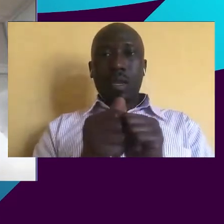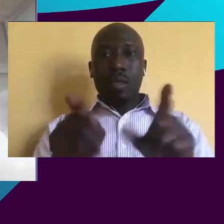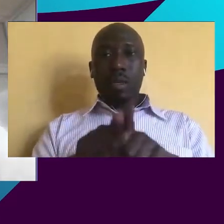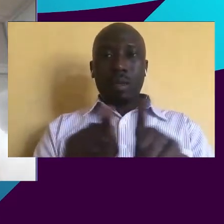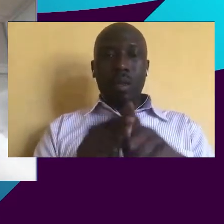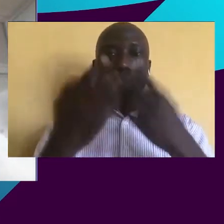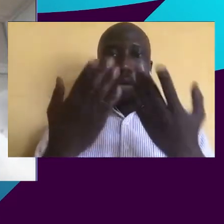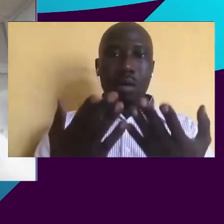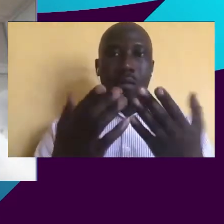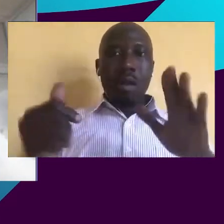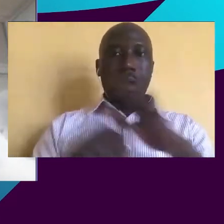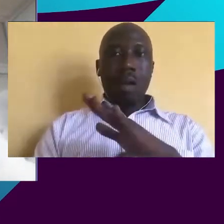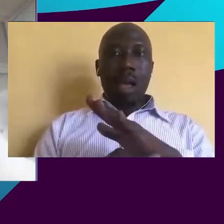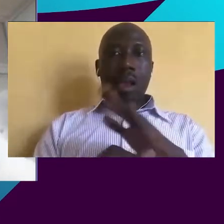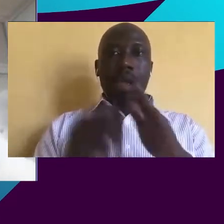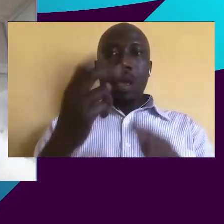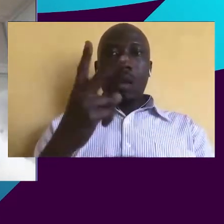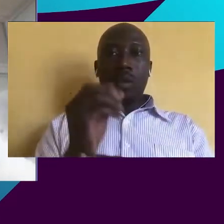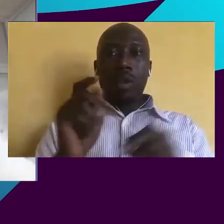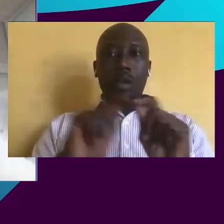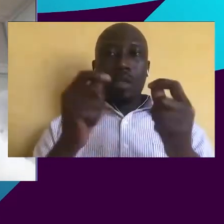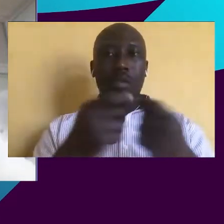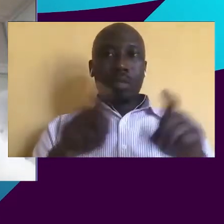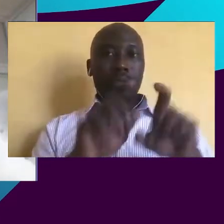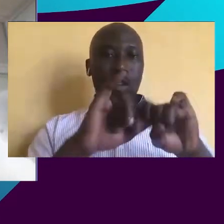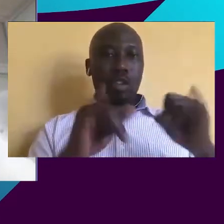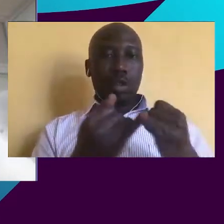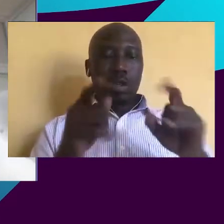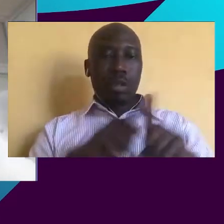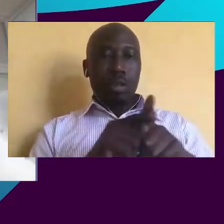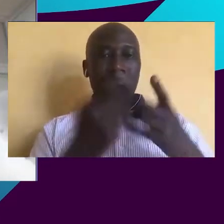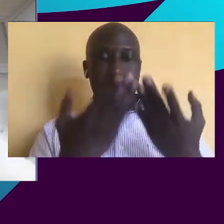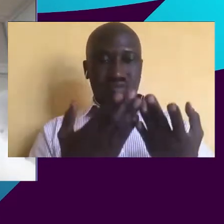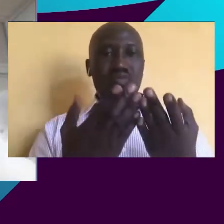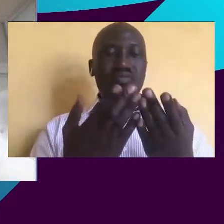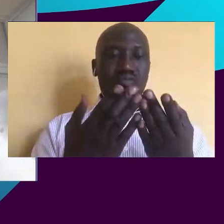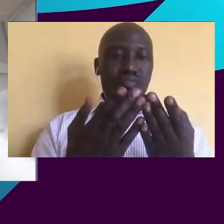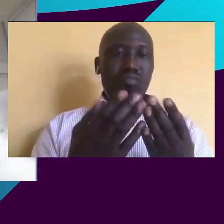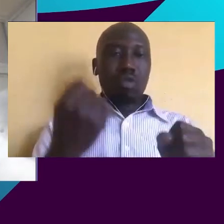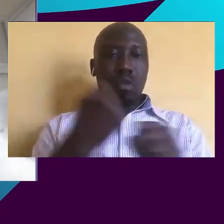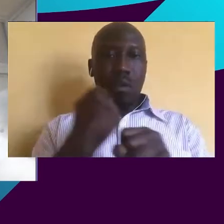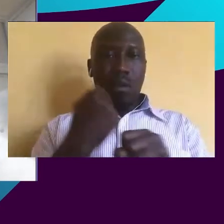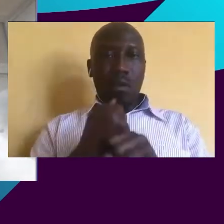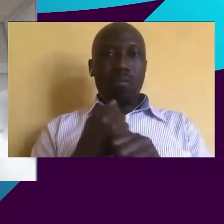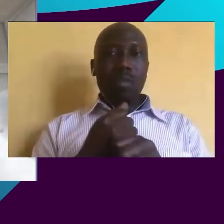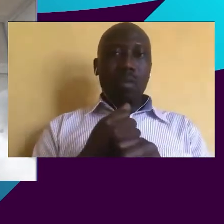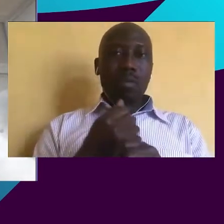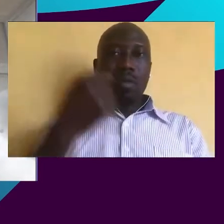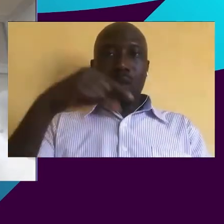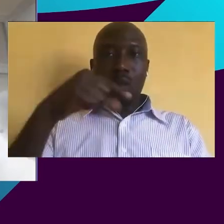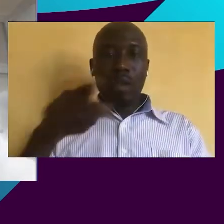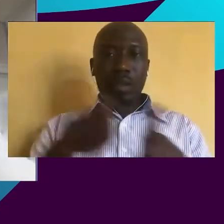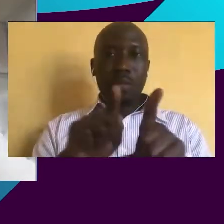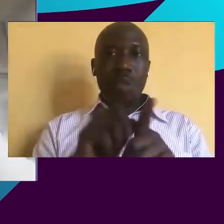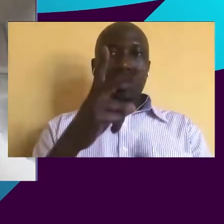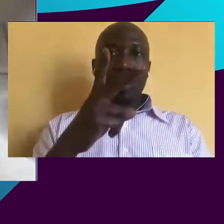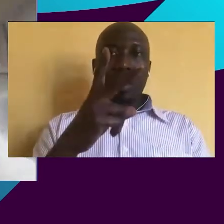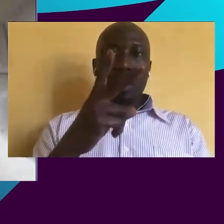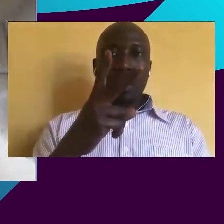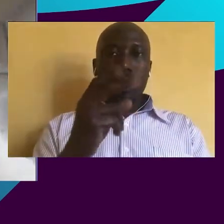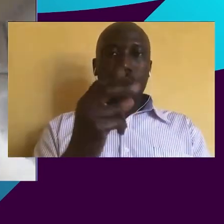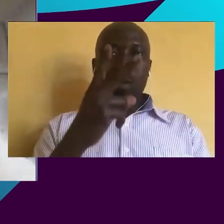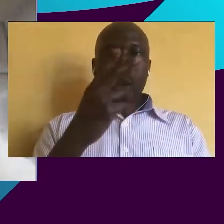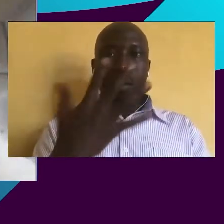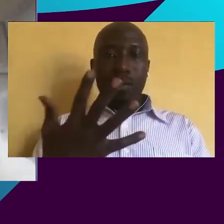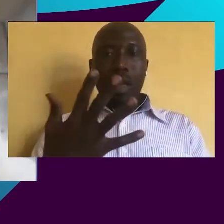20 team that is trying to fight for a ticket to qualify for the 2022 World Cup that will be in Costa Rica. That team, the